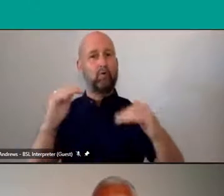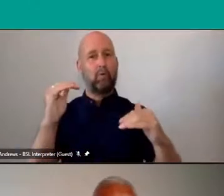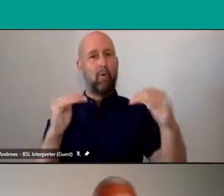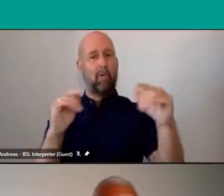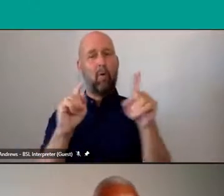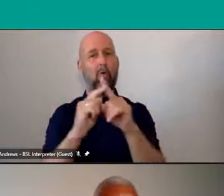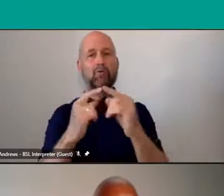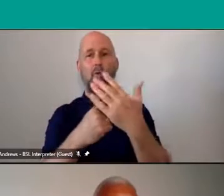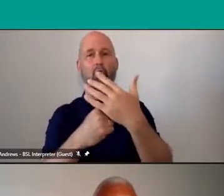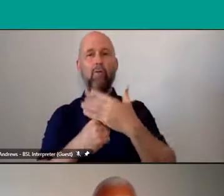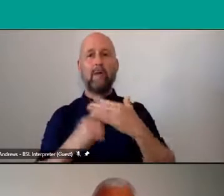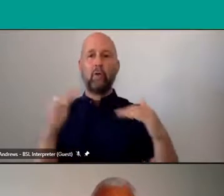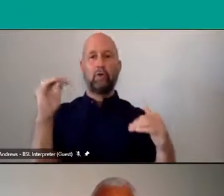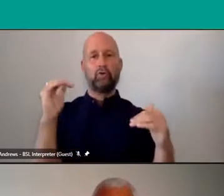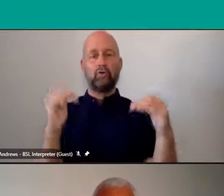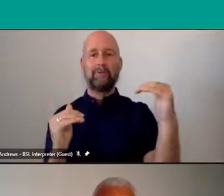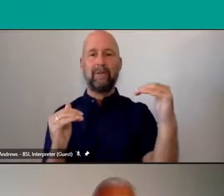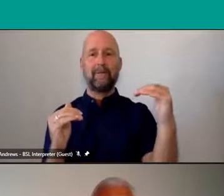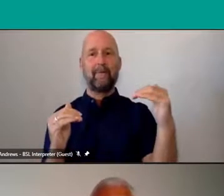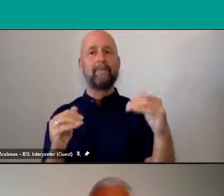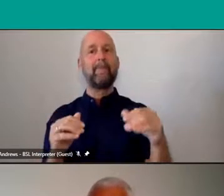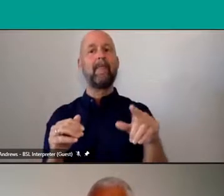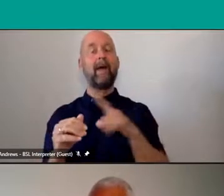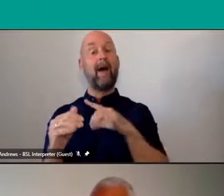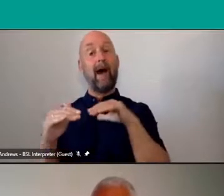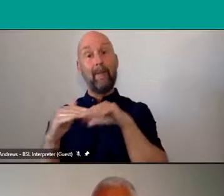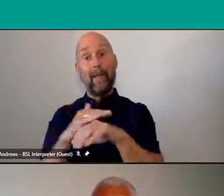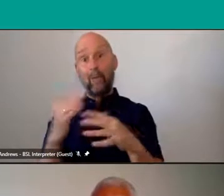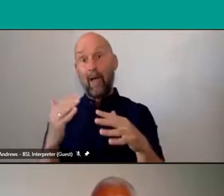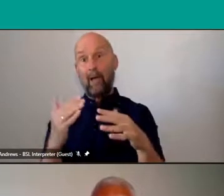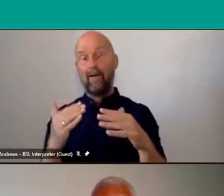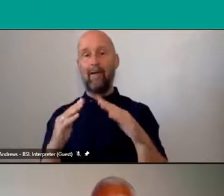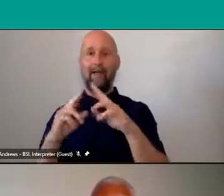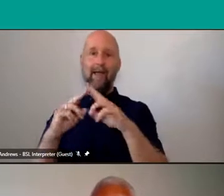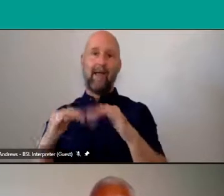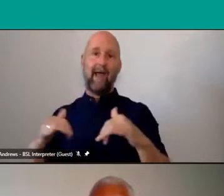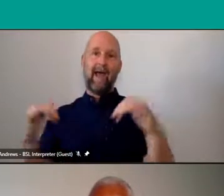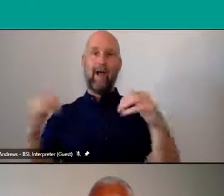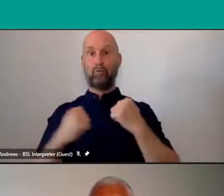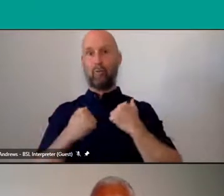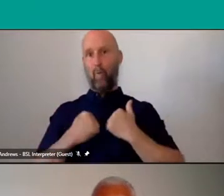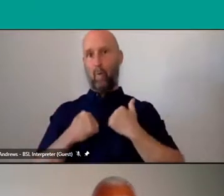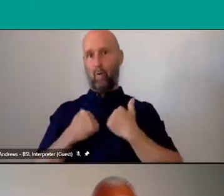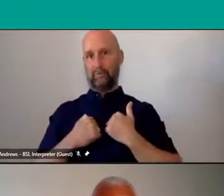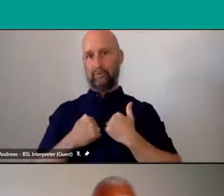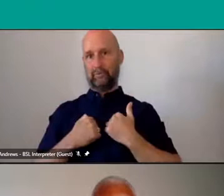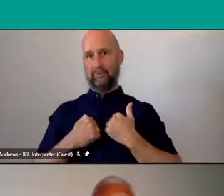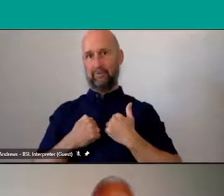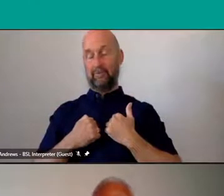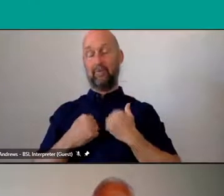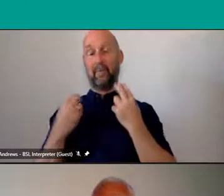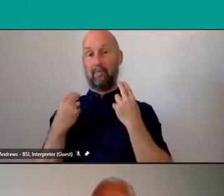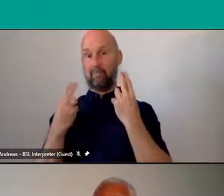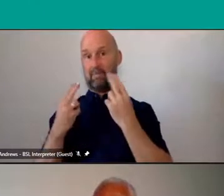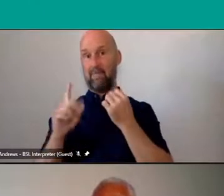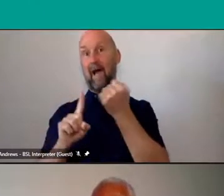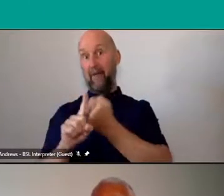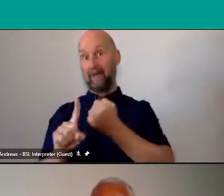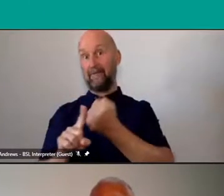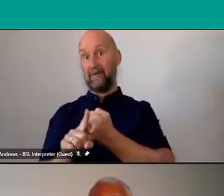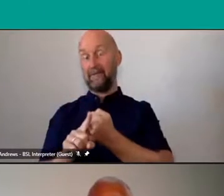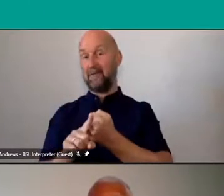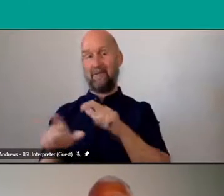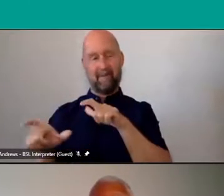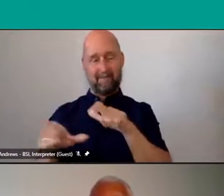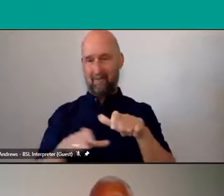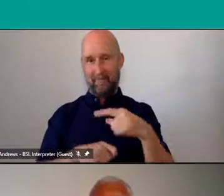justice. Now an activist in the House of Lords, but doing the same nonetheless. Look,